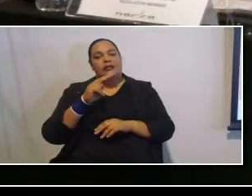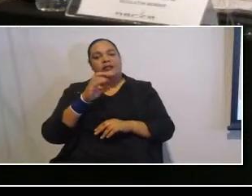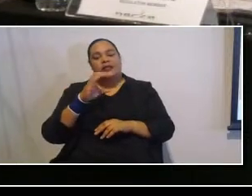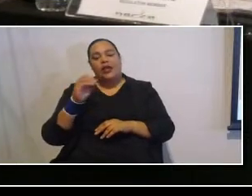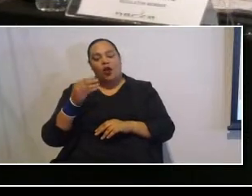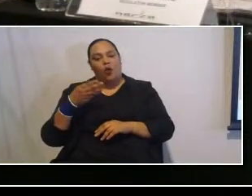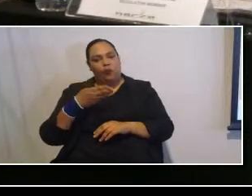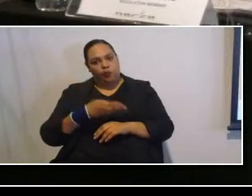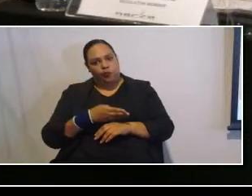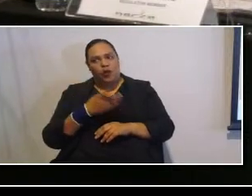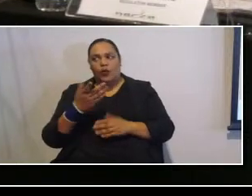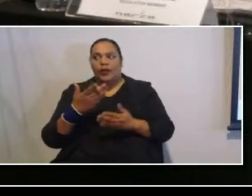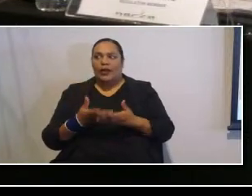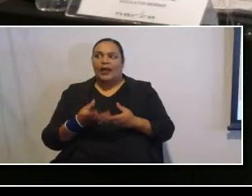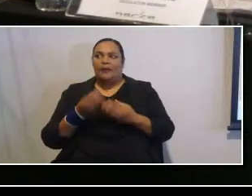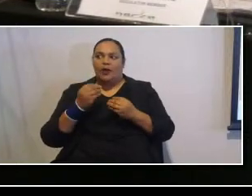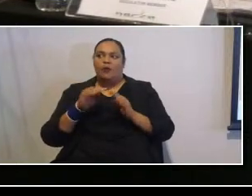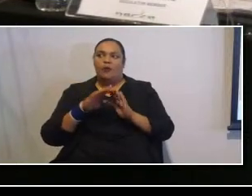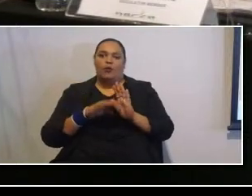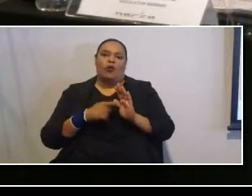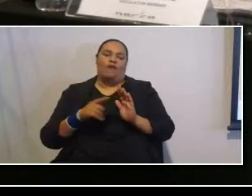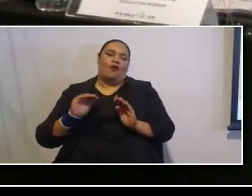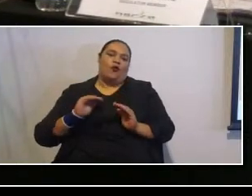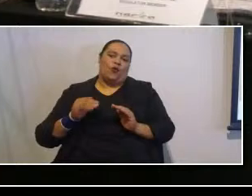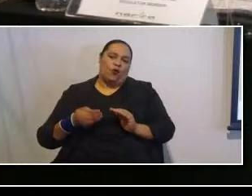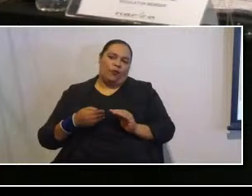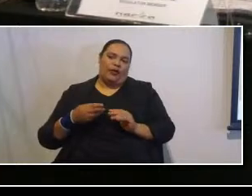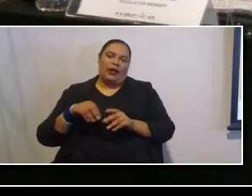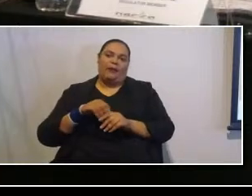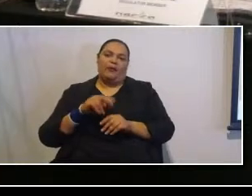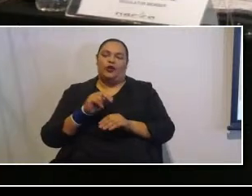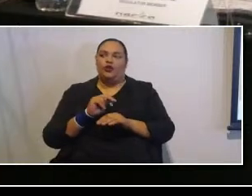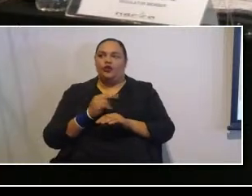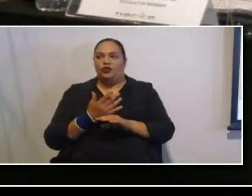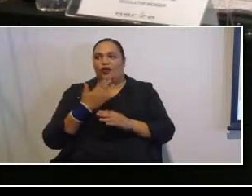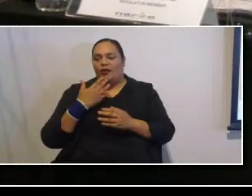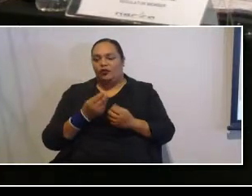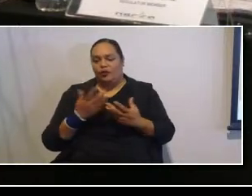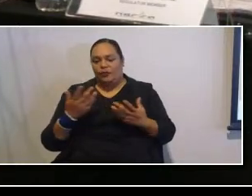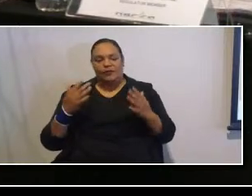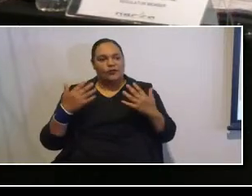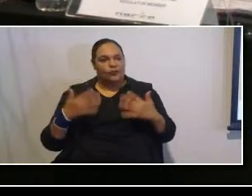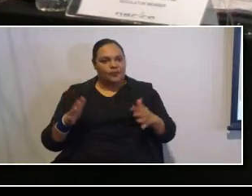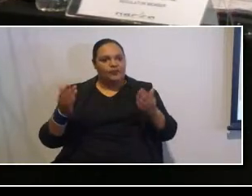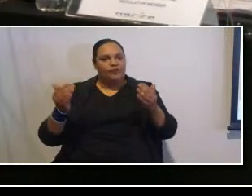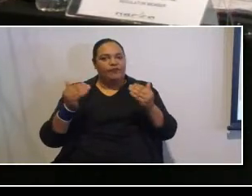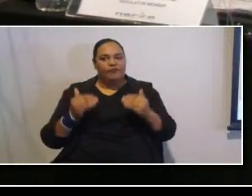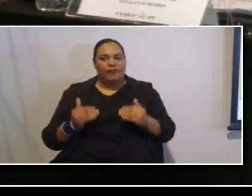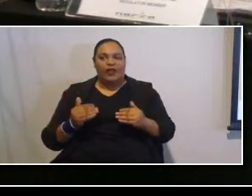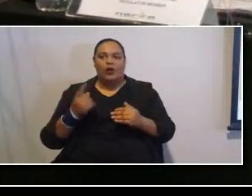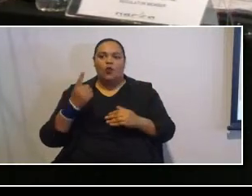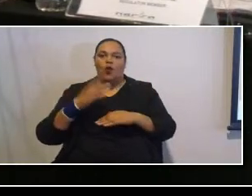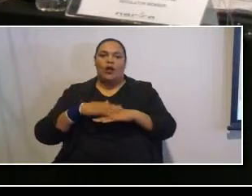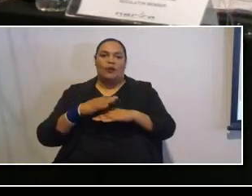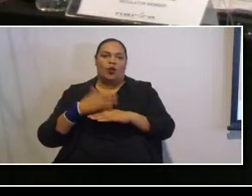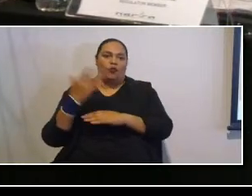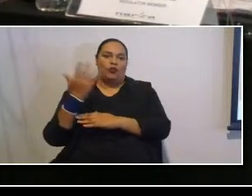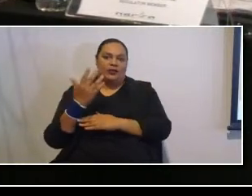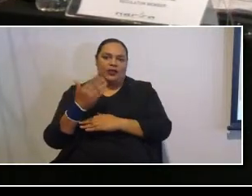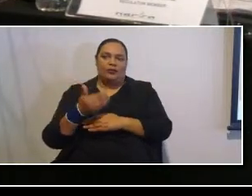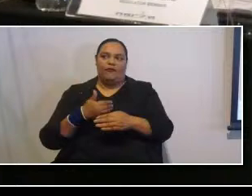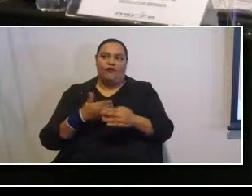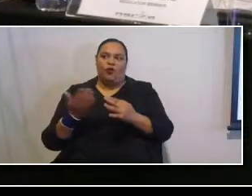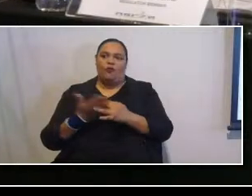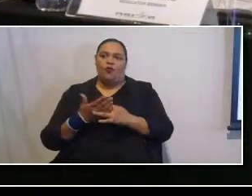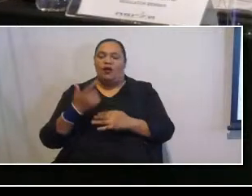at the program for women at NERSA. Thank you very much. All right, we are going to take one more presenter before we